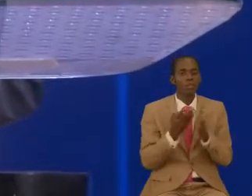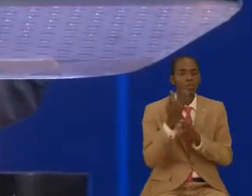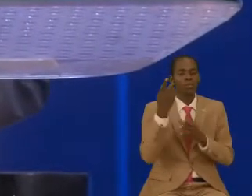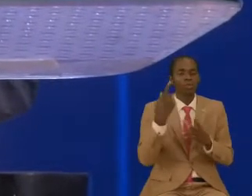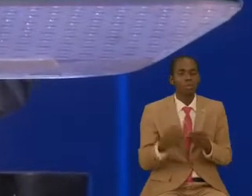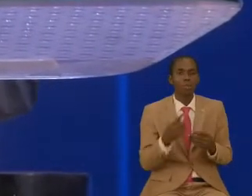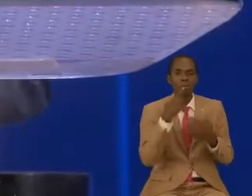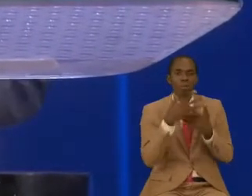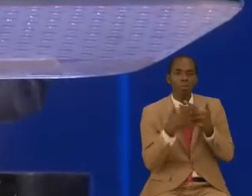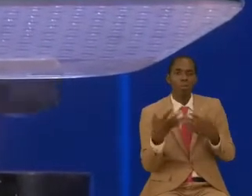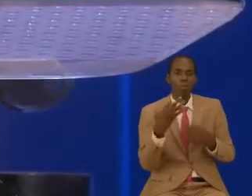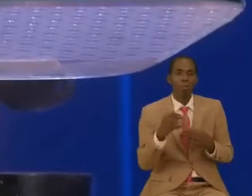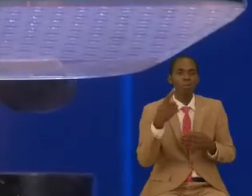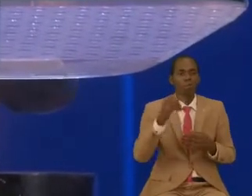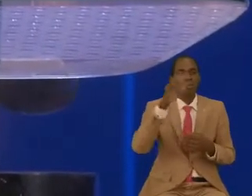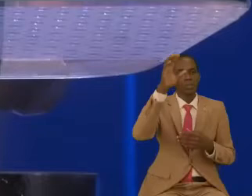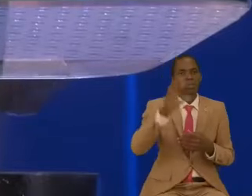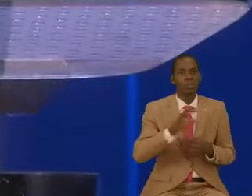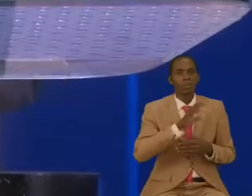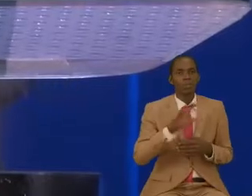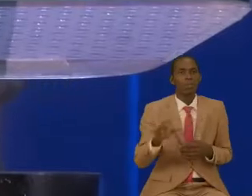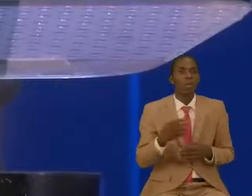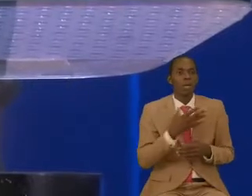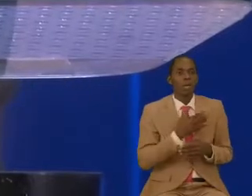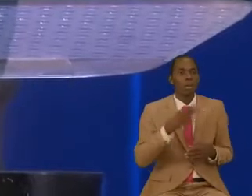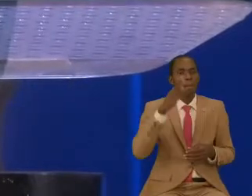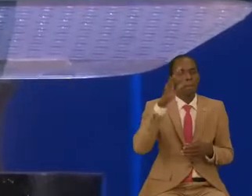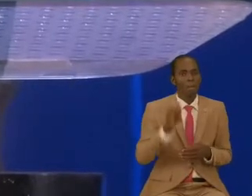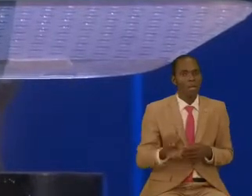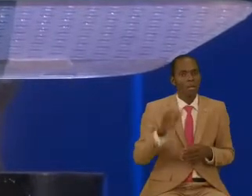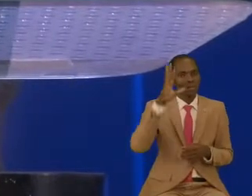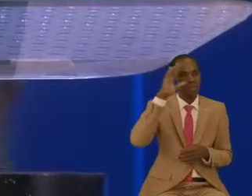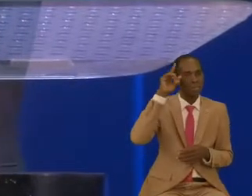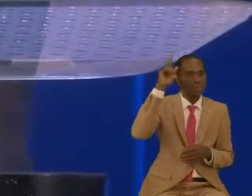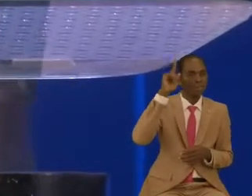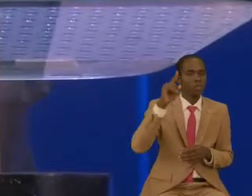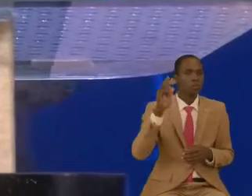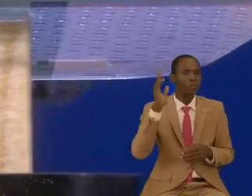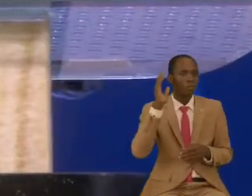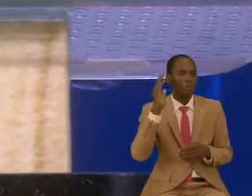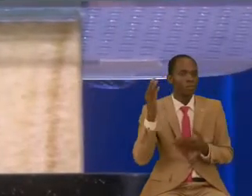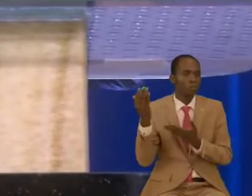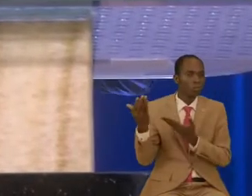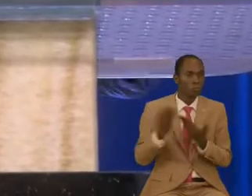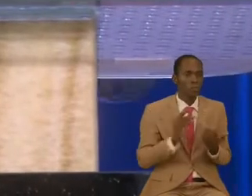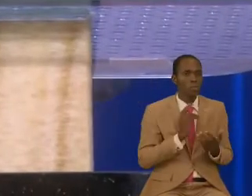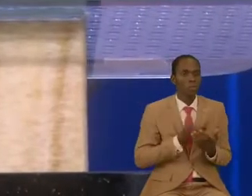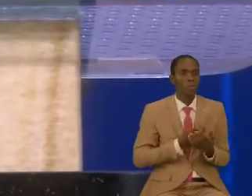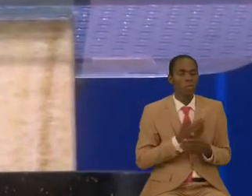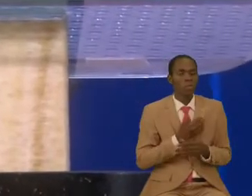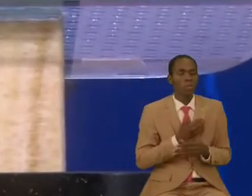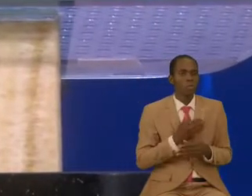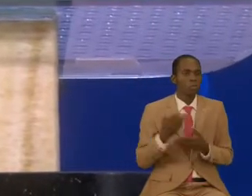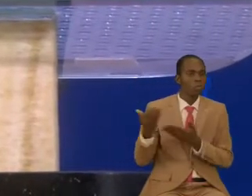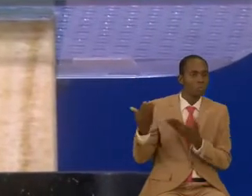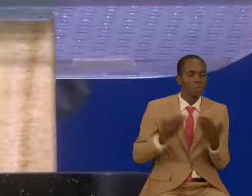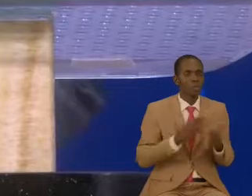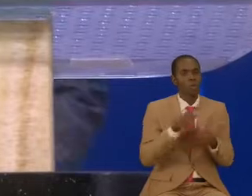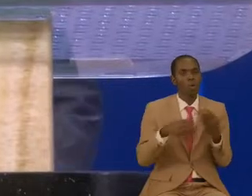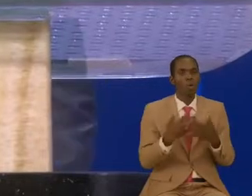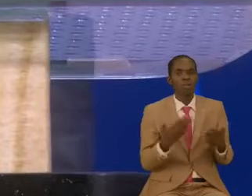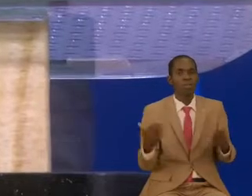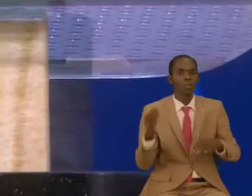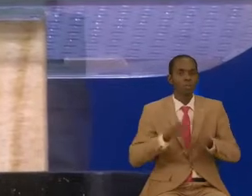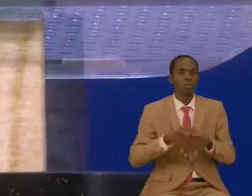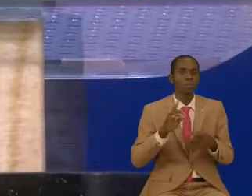him to reconcile all things unto himself, to reconcile all people unto himself,